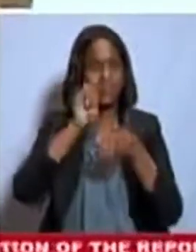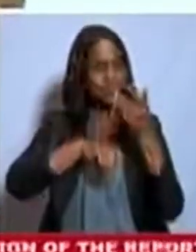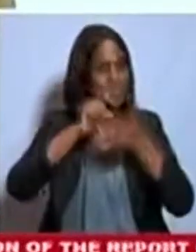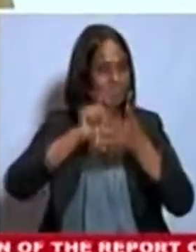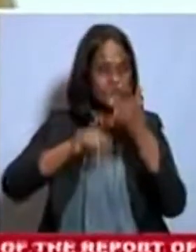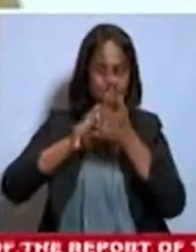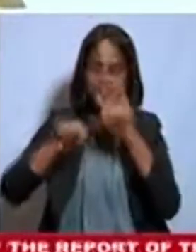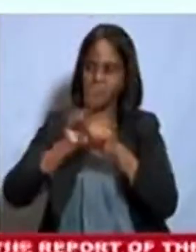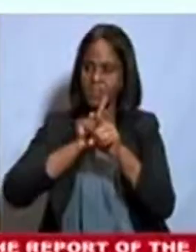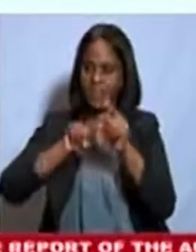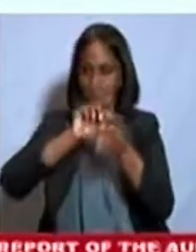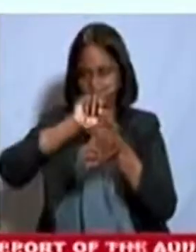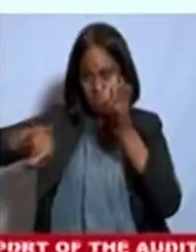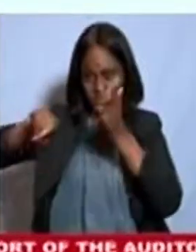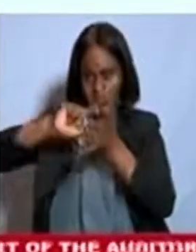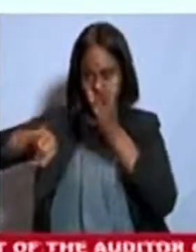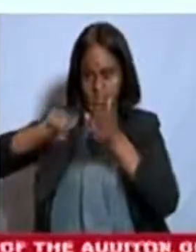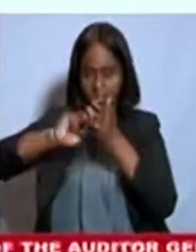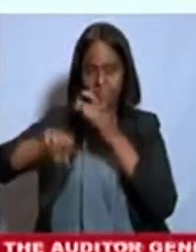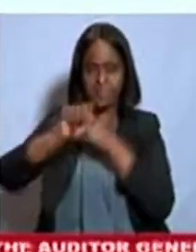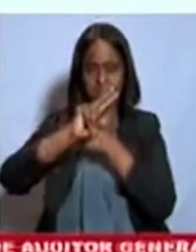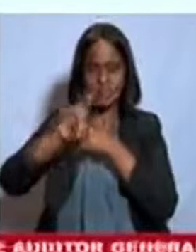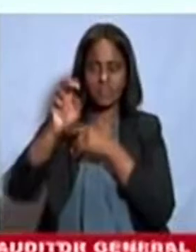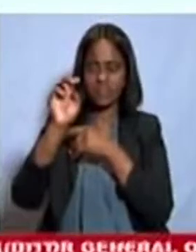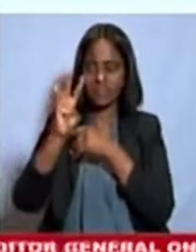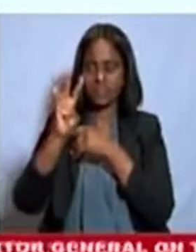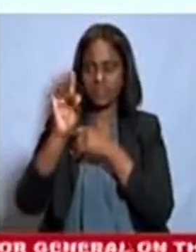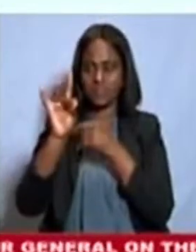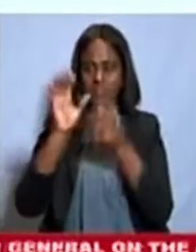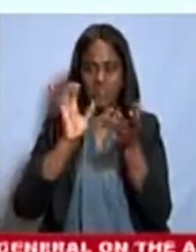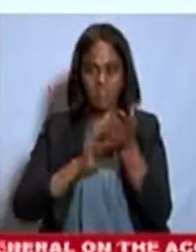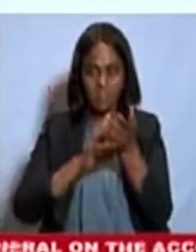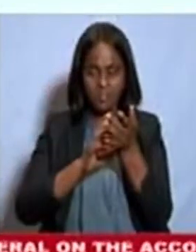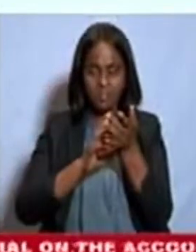and remit a total amount of